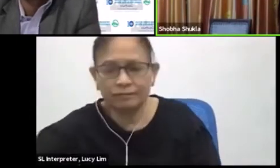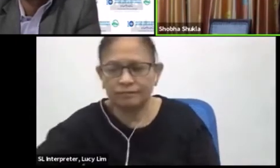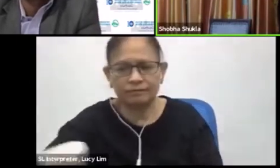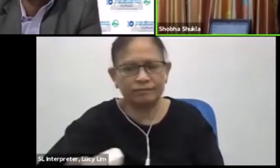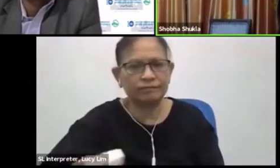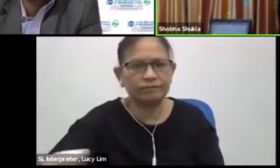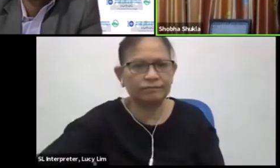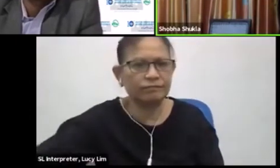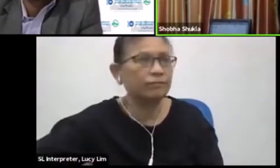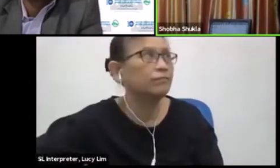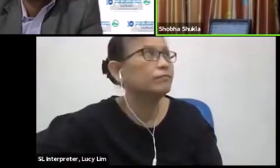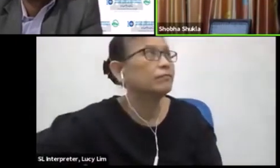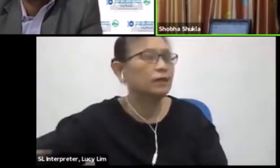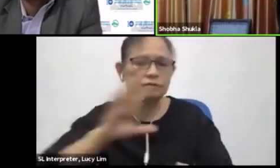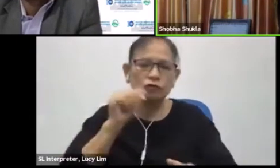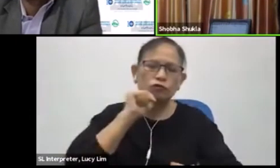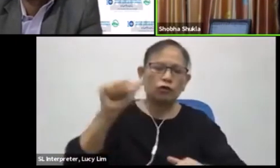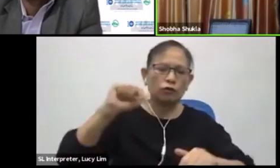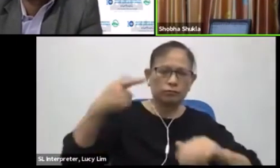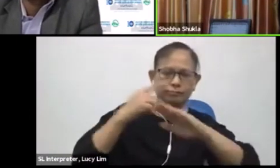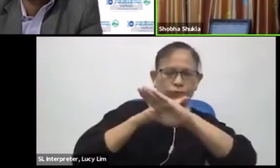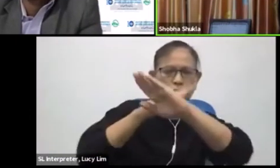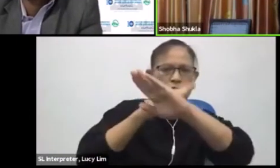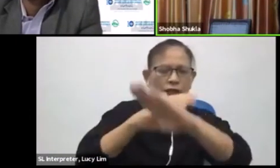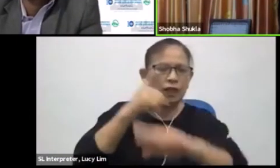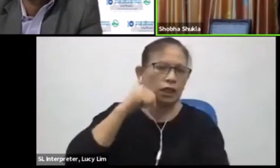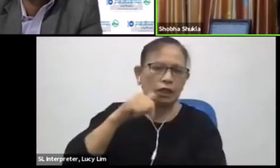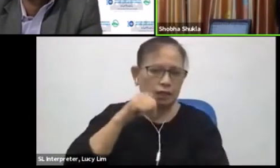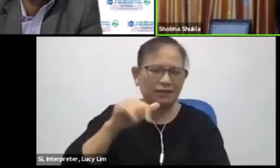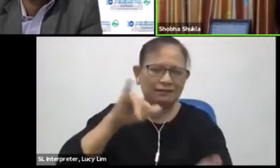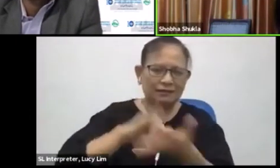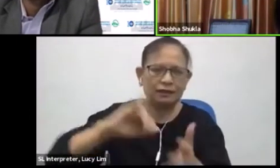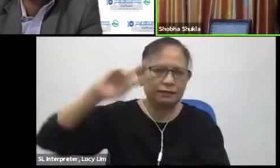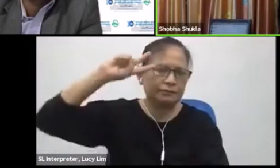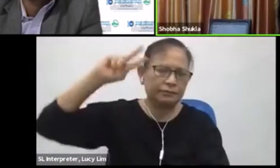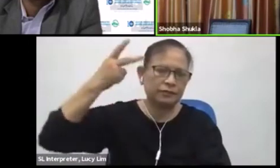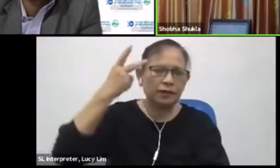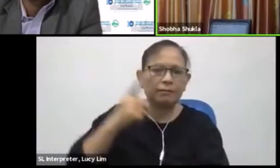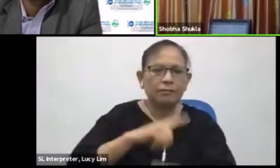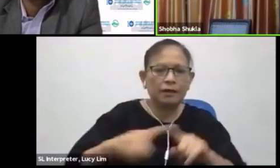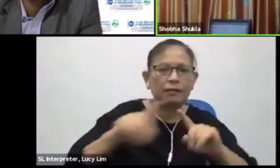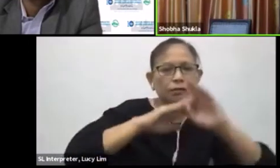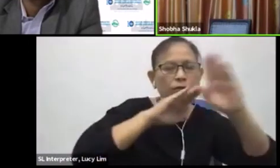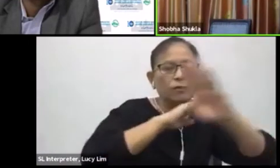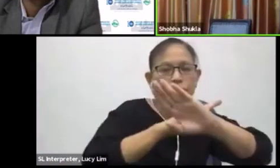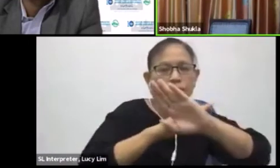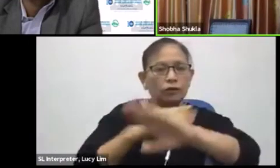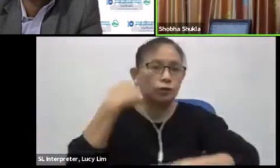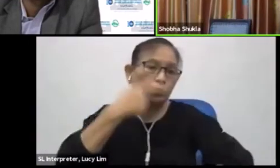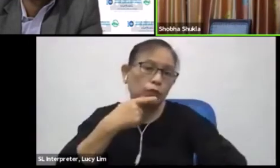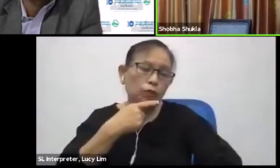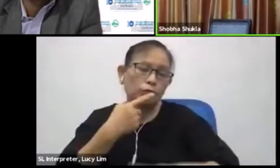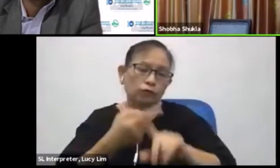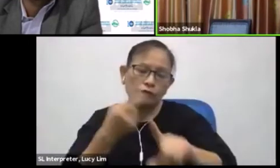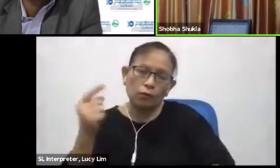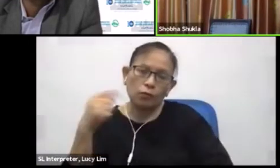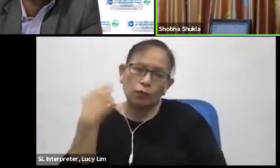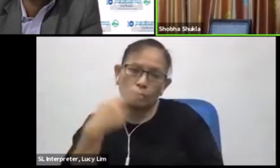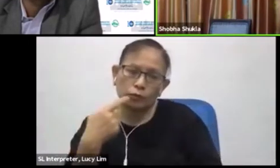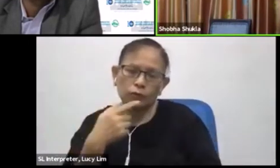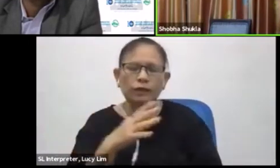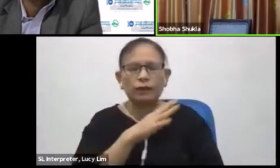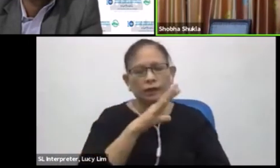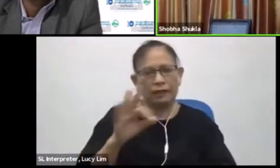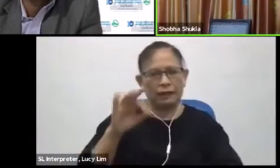girls. And I think that is a total misnomer. It is protecting who from whom. I think everybody needs a space, safe space